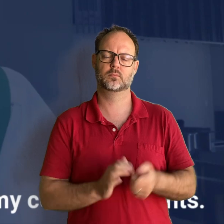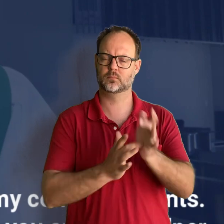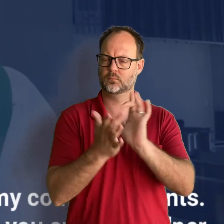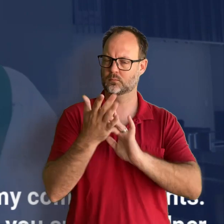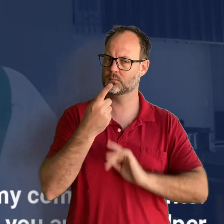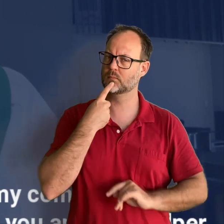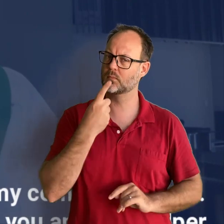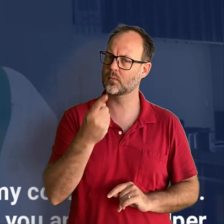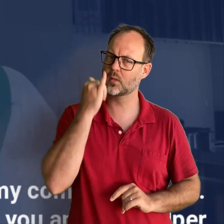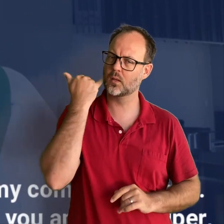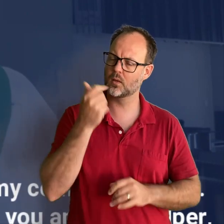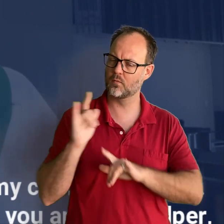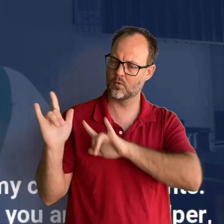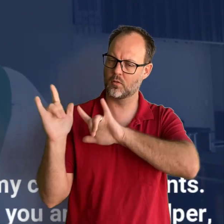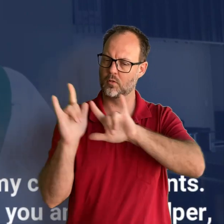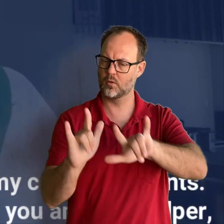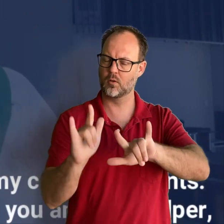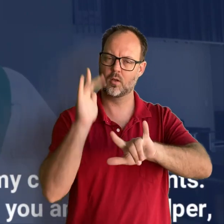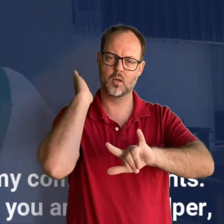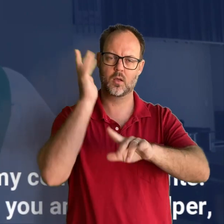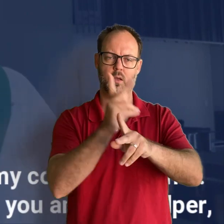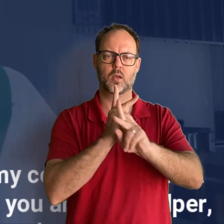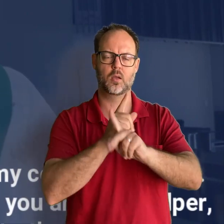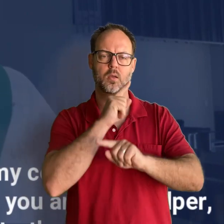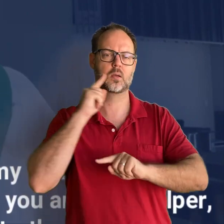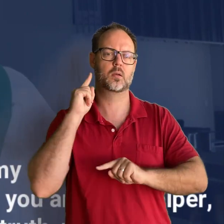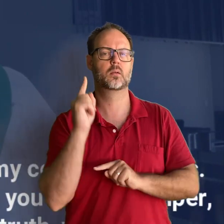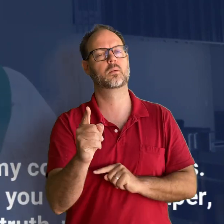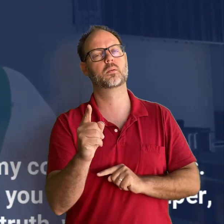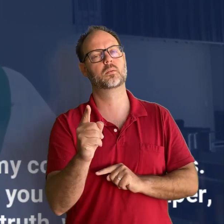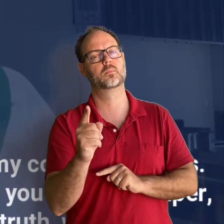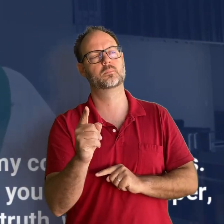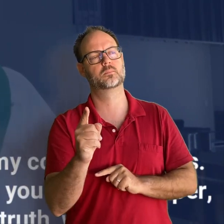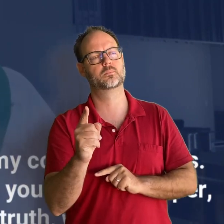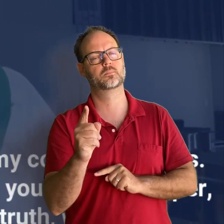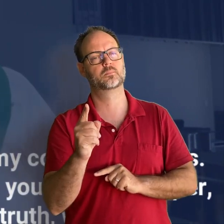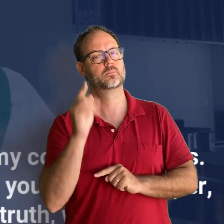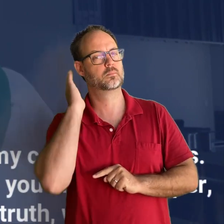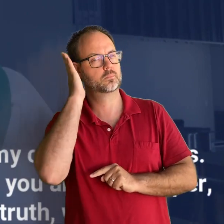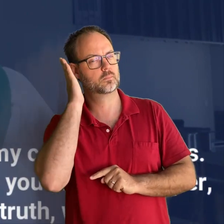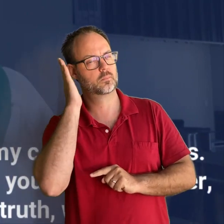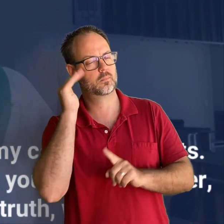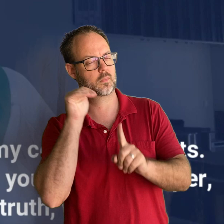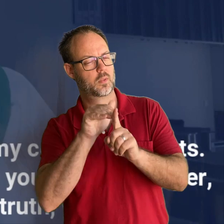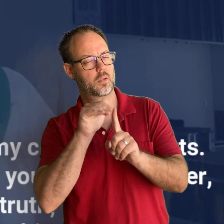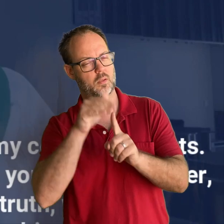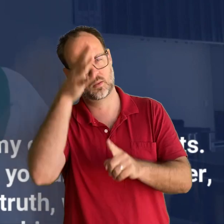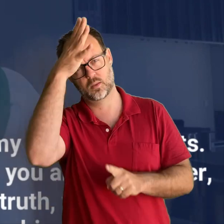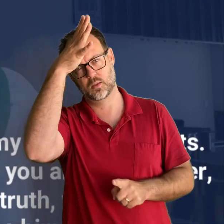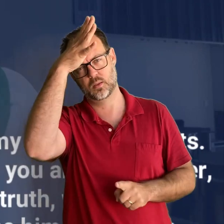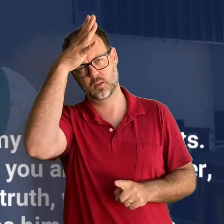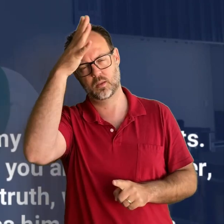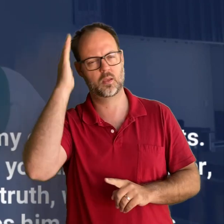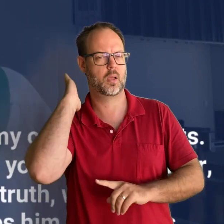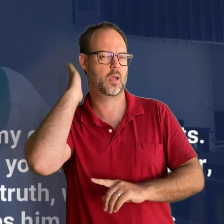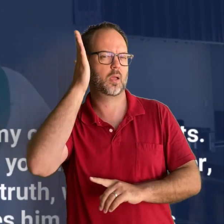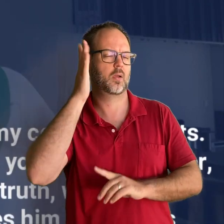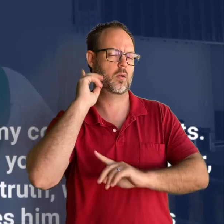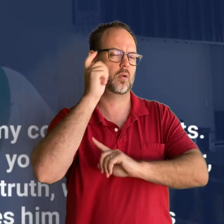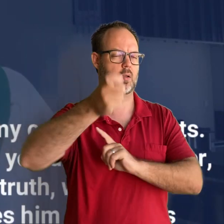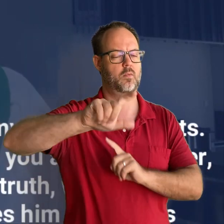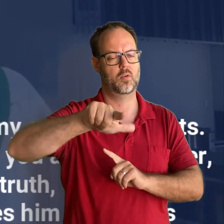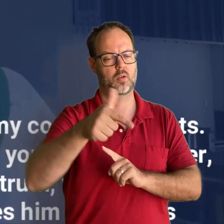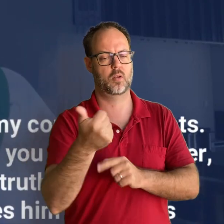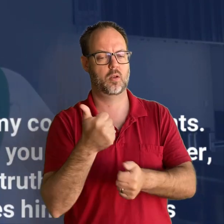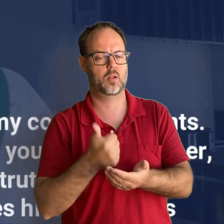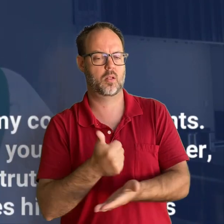Jesus said, "If you love me, you will keep my commandments. And I will ask the Father, and he will give you